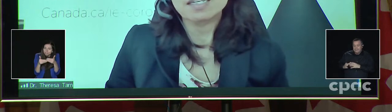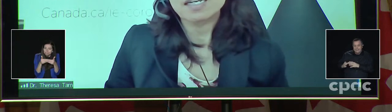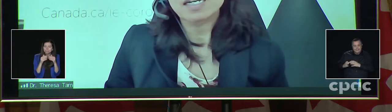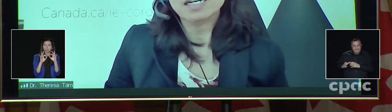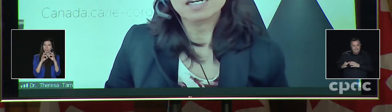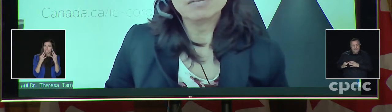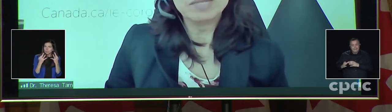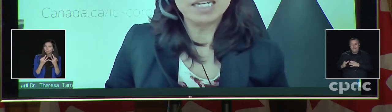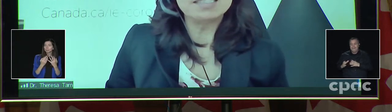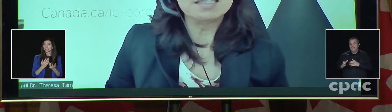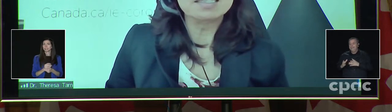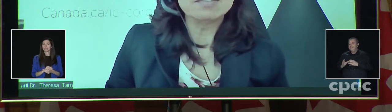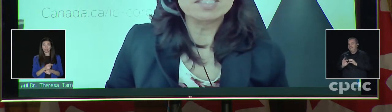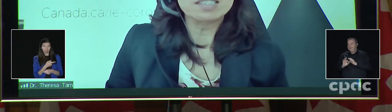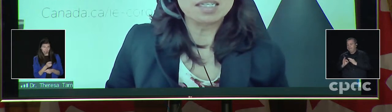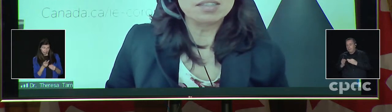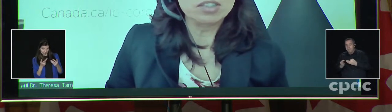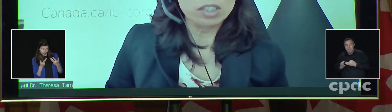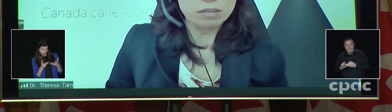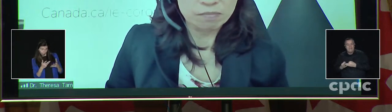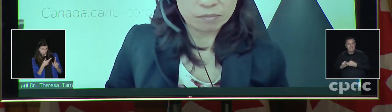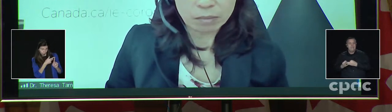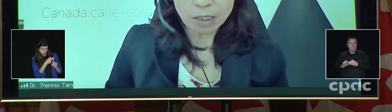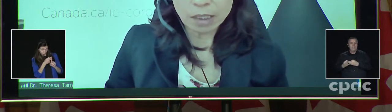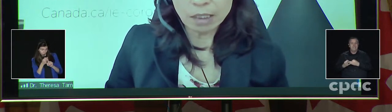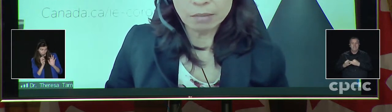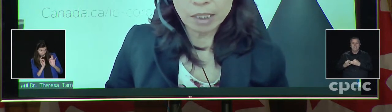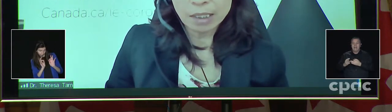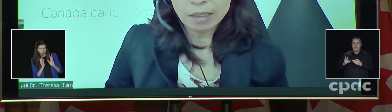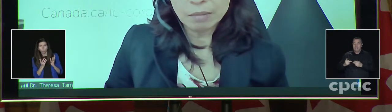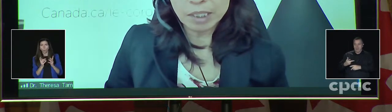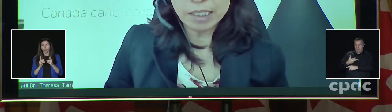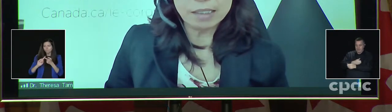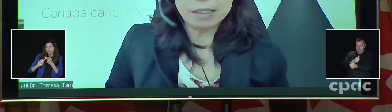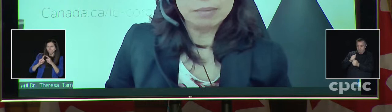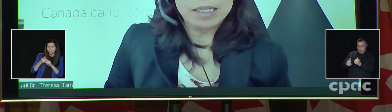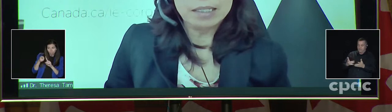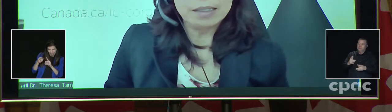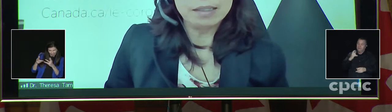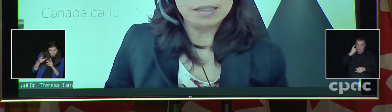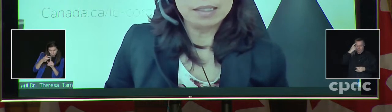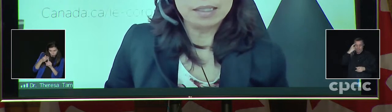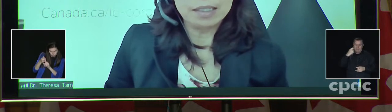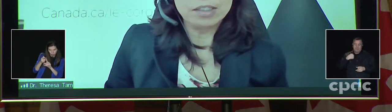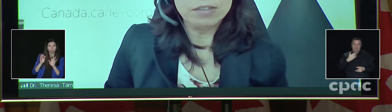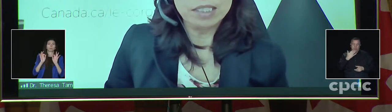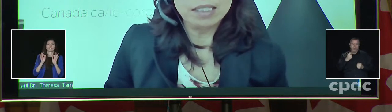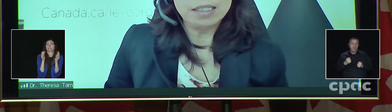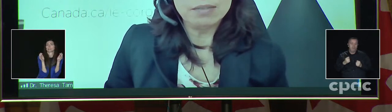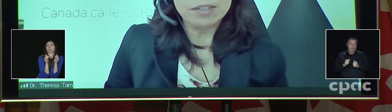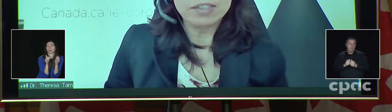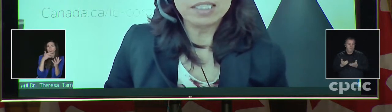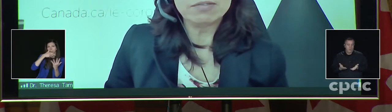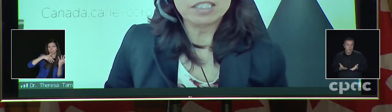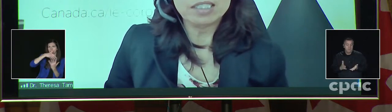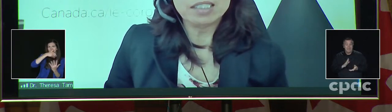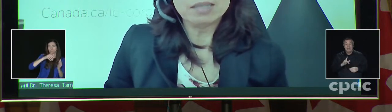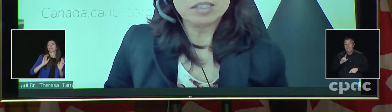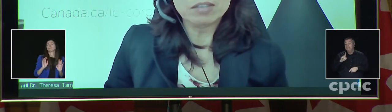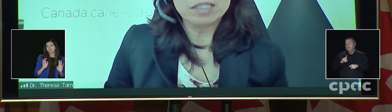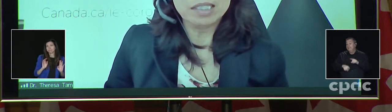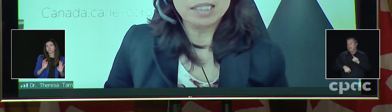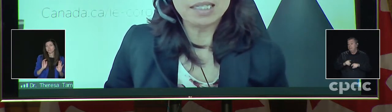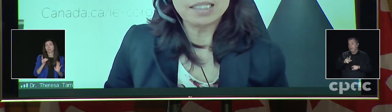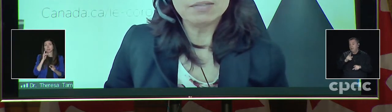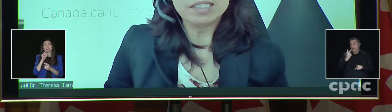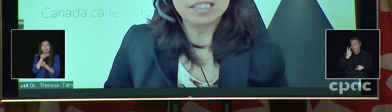status. That is the safest thing to do. But it does depend, as you've seen, it's very different in terms